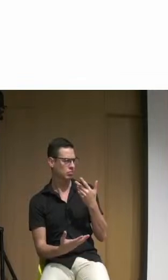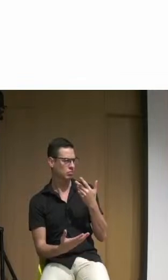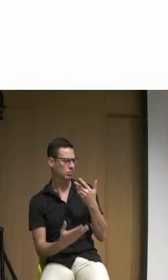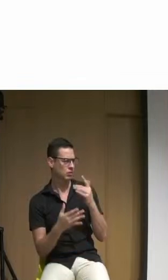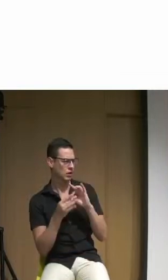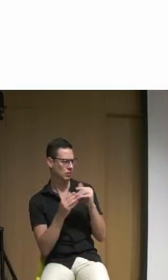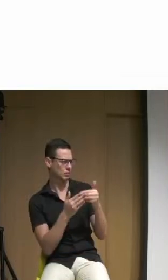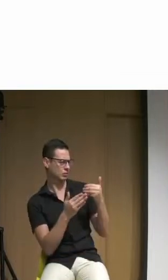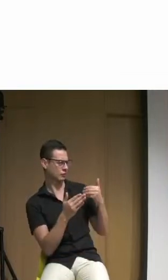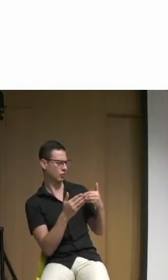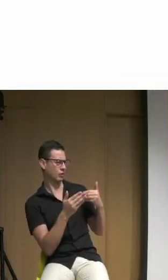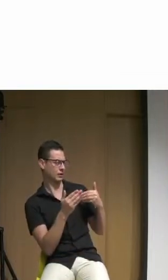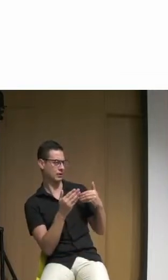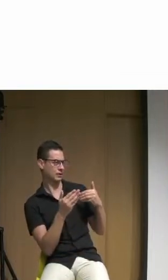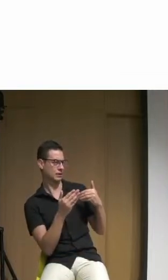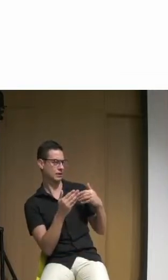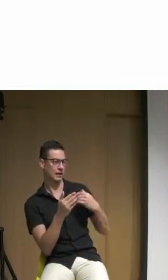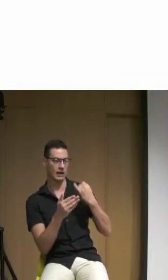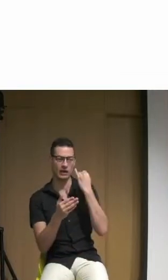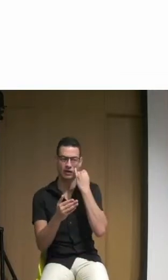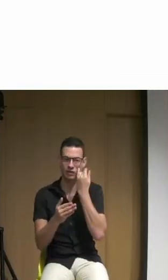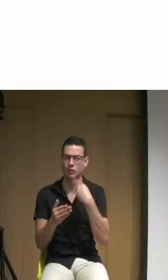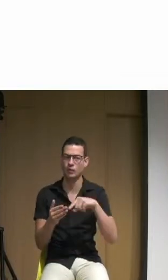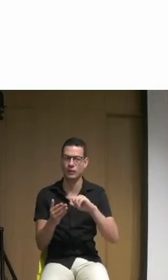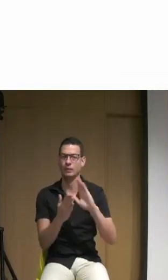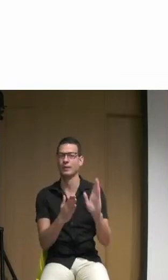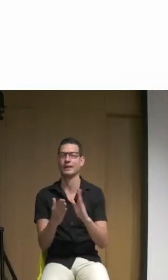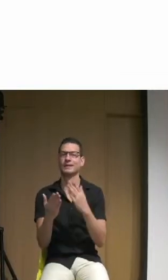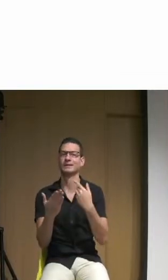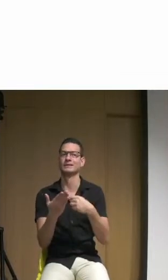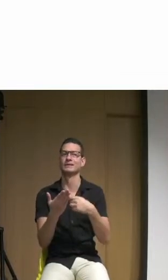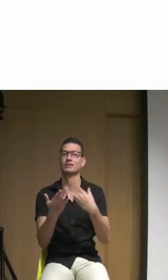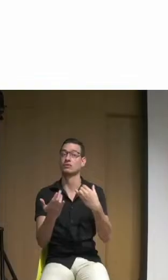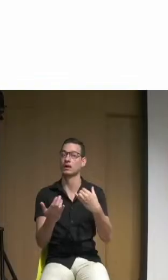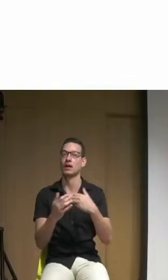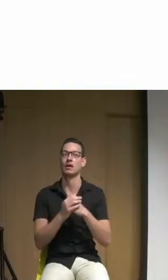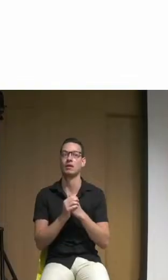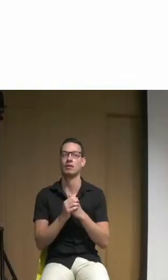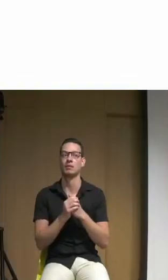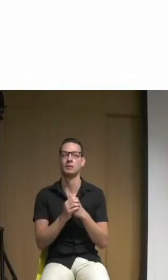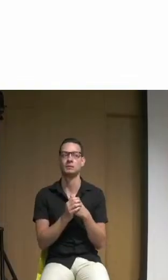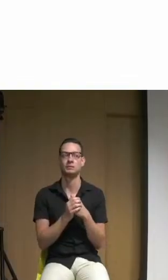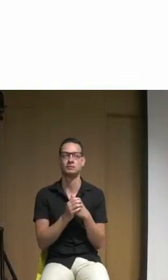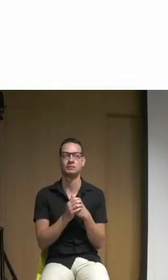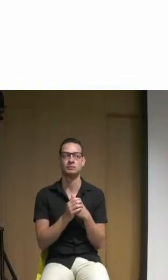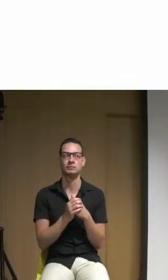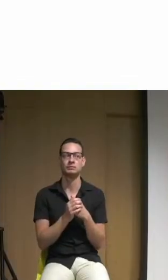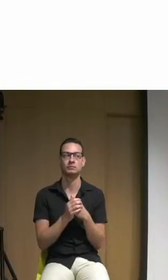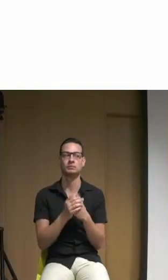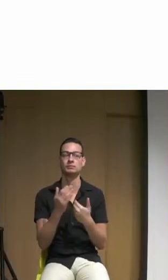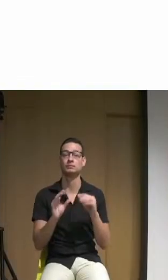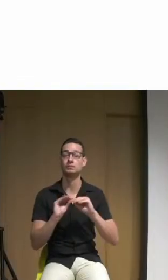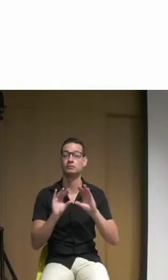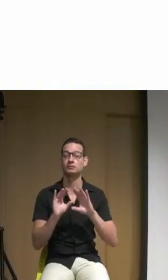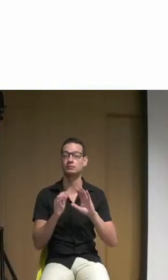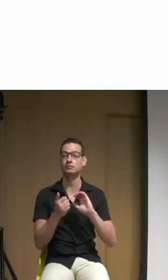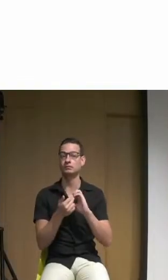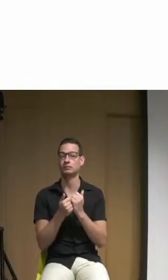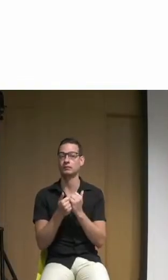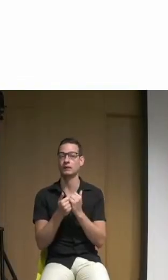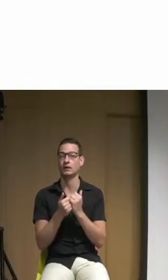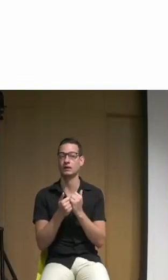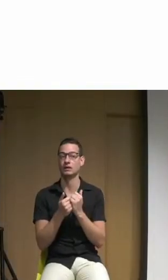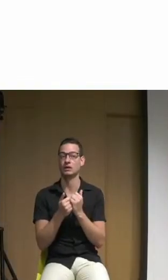meeting about something that is to be discussed in the meeting or presented in the meeting. So maybe perhaps some clarification about how we